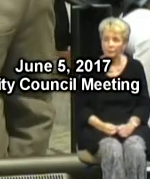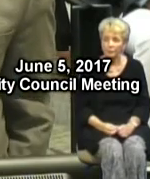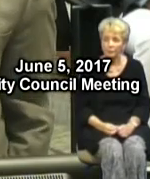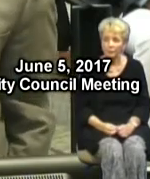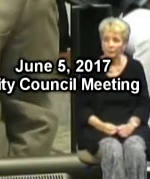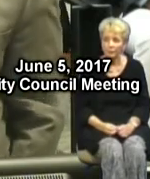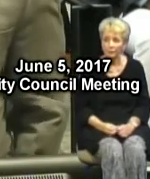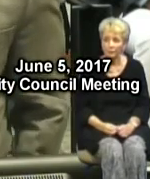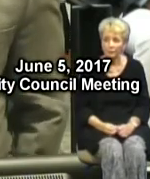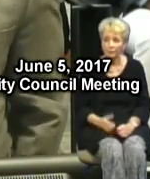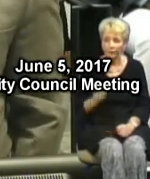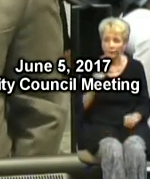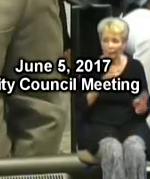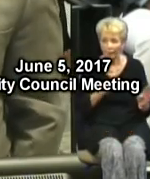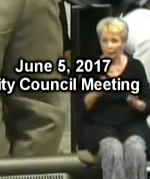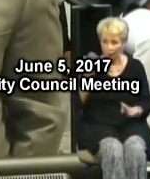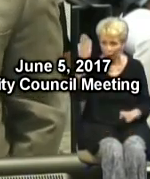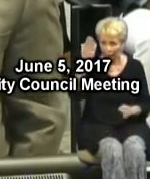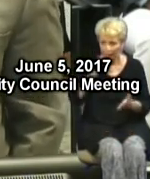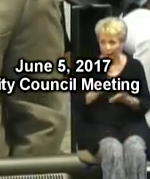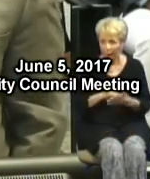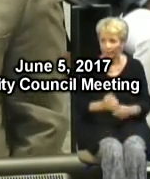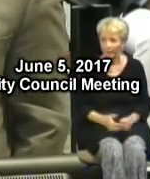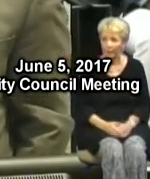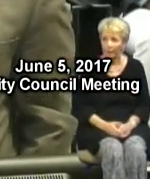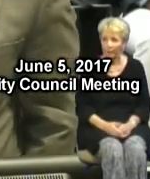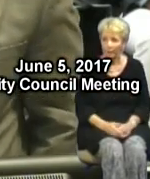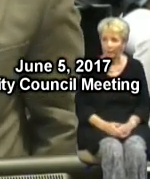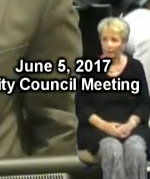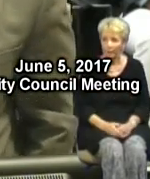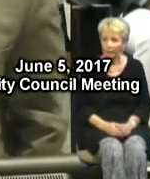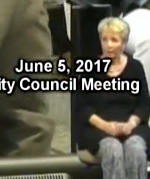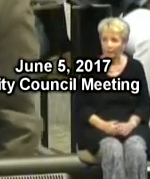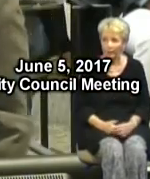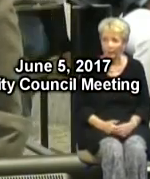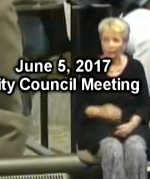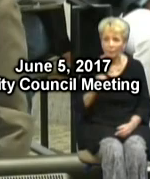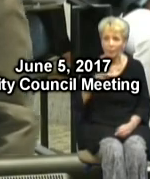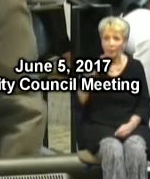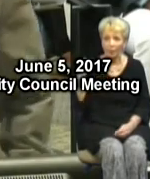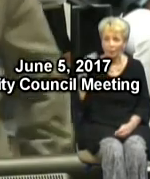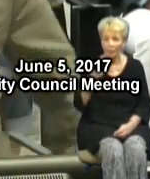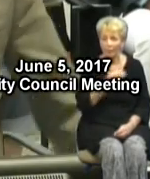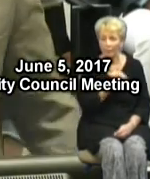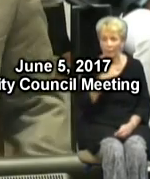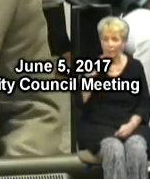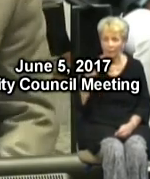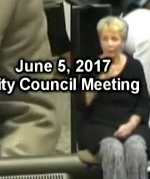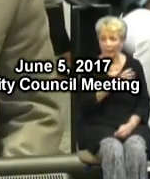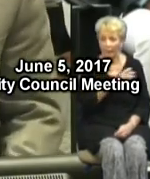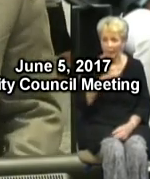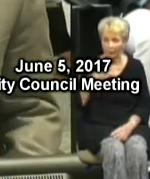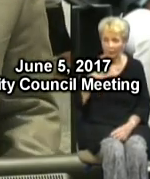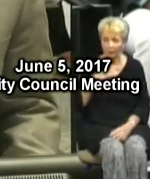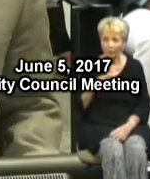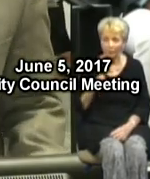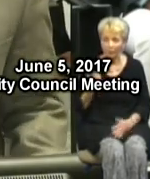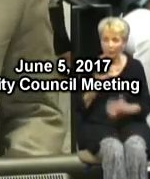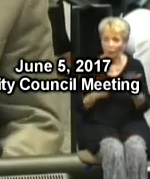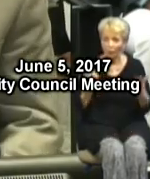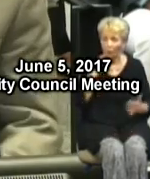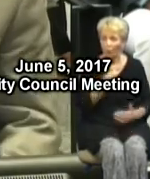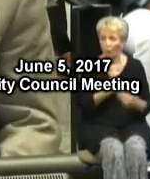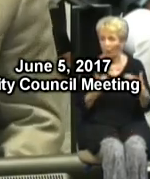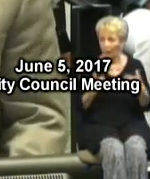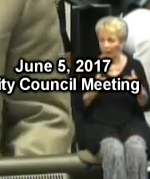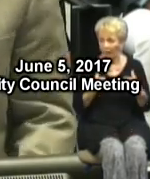And he's prepared to address that. Philip, you're on. Hey, Mr. Mayor, members of council. What we have